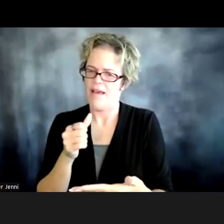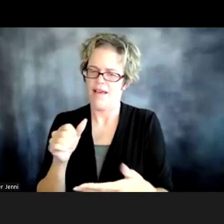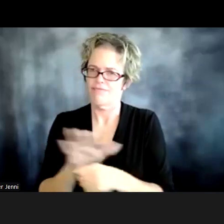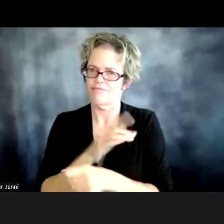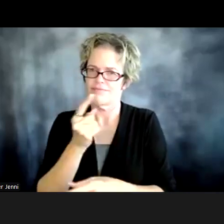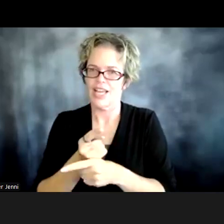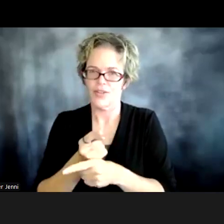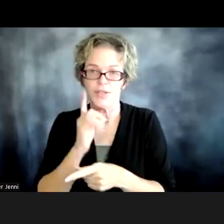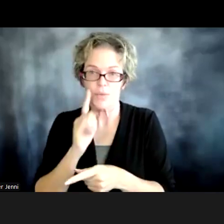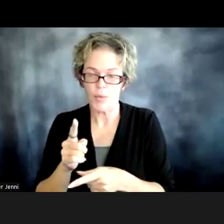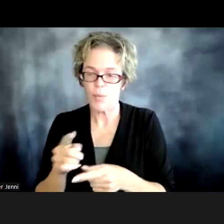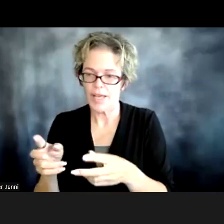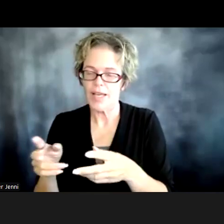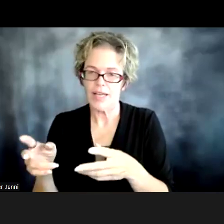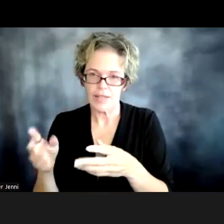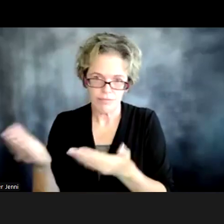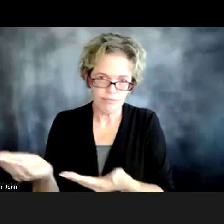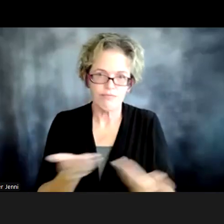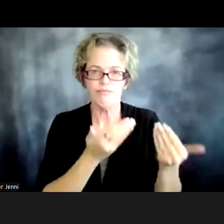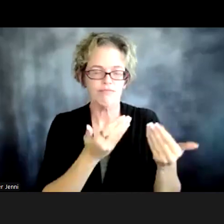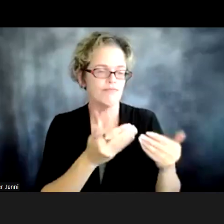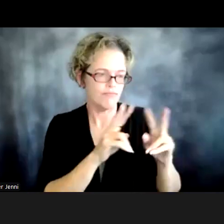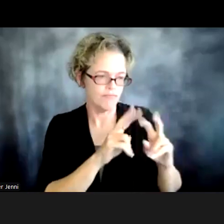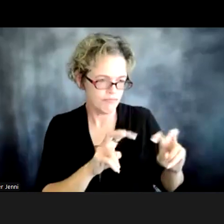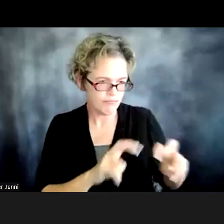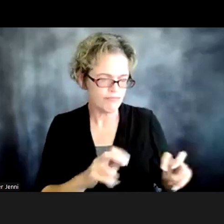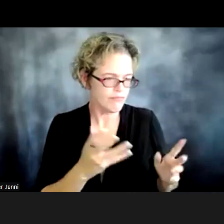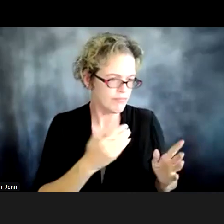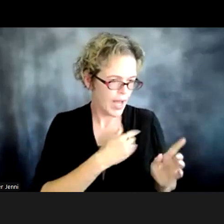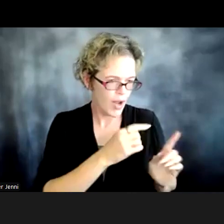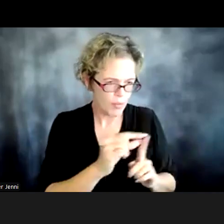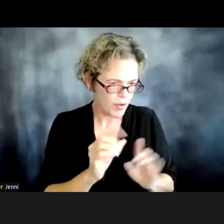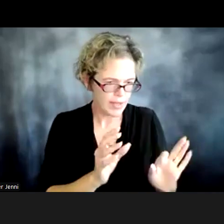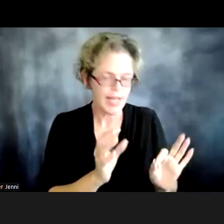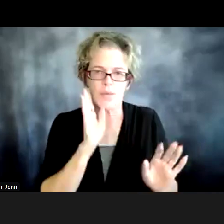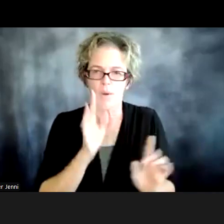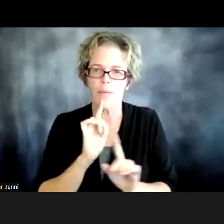those back and double check what our wording is there, and then we will answer those to you